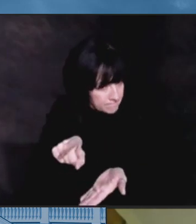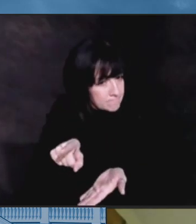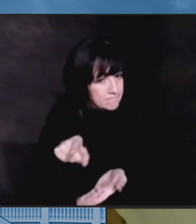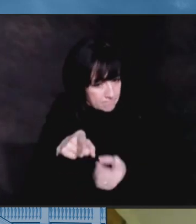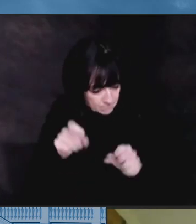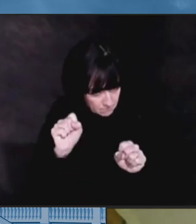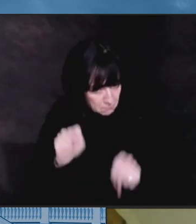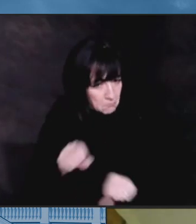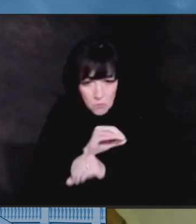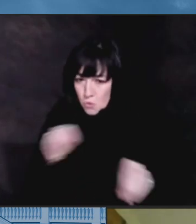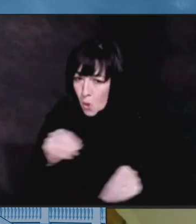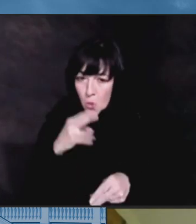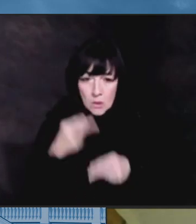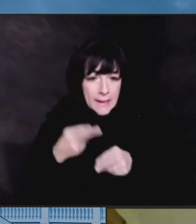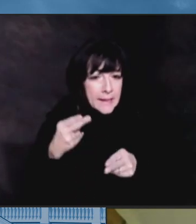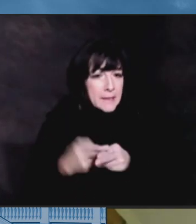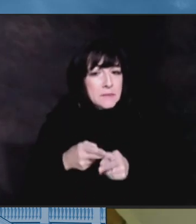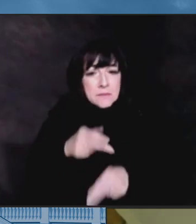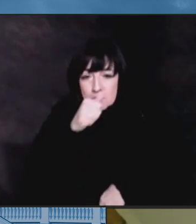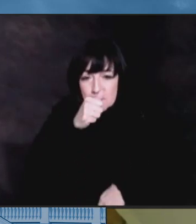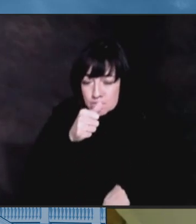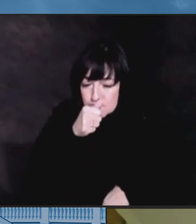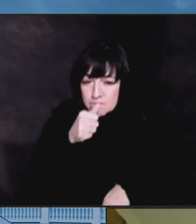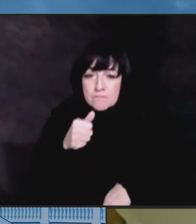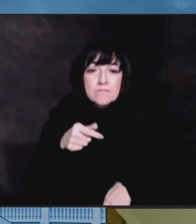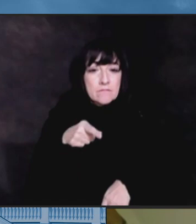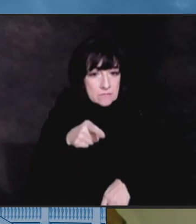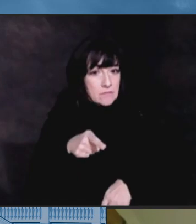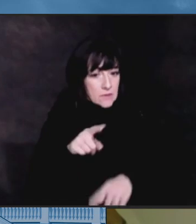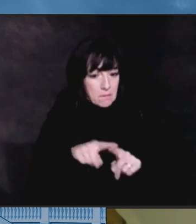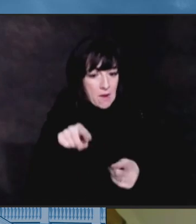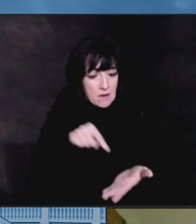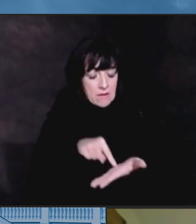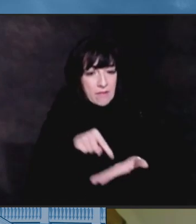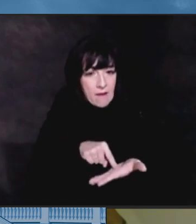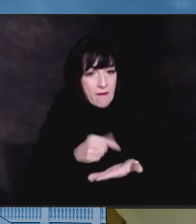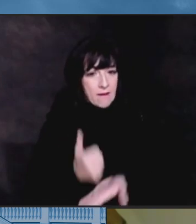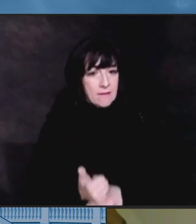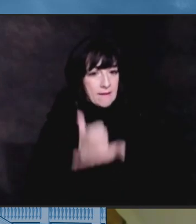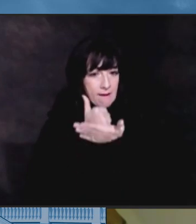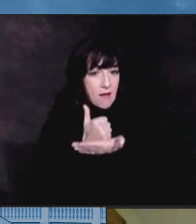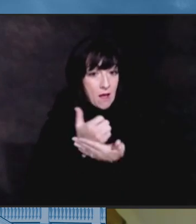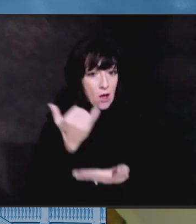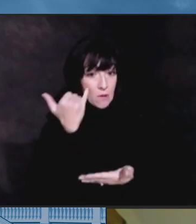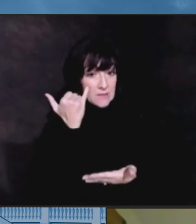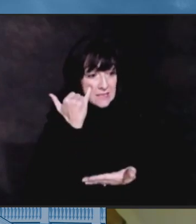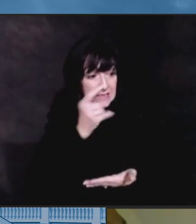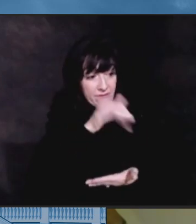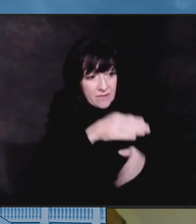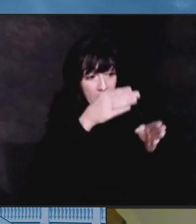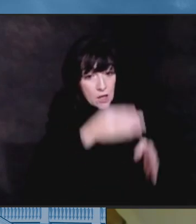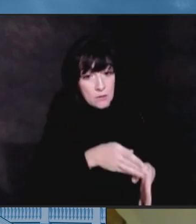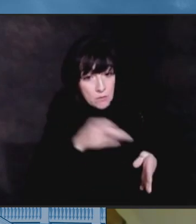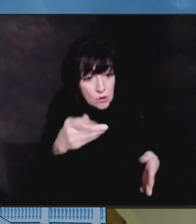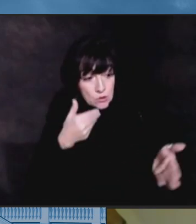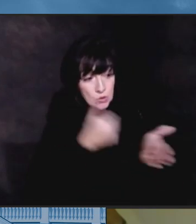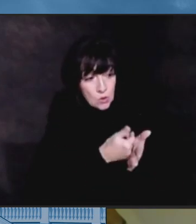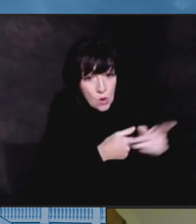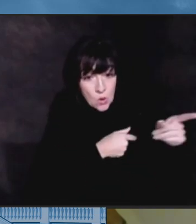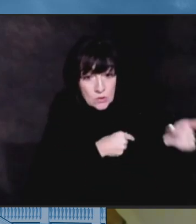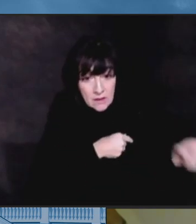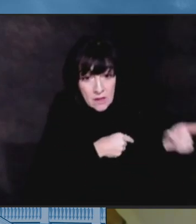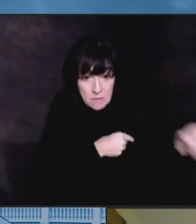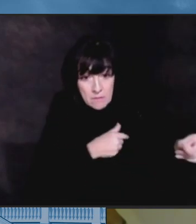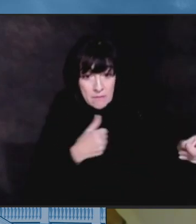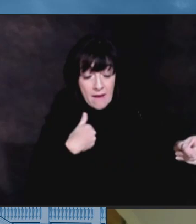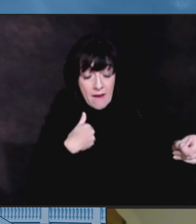anonymous, but it is a great tool to help you if you run into somebody and you're within 6 feet of somebody who tests positive and is participating